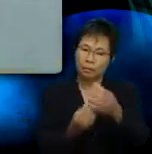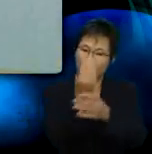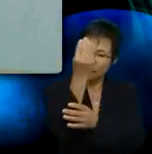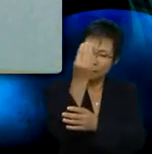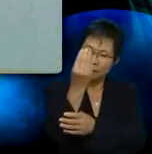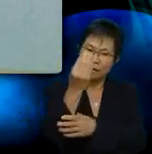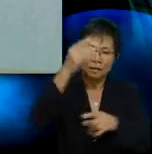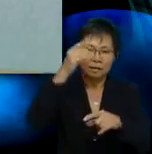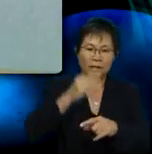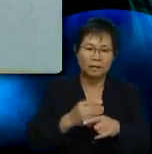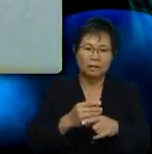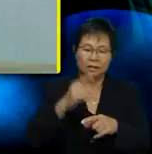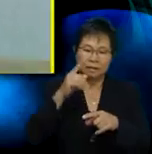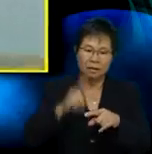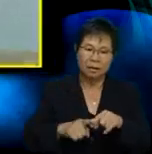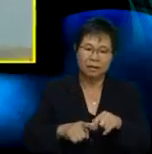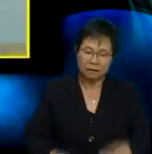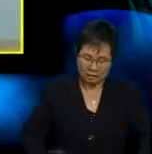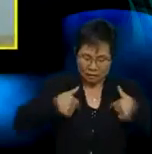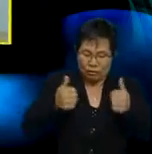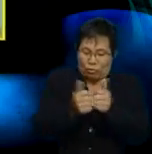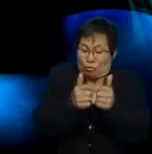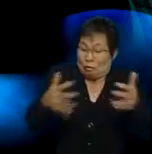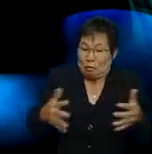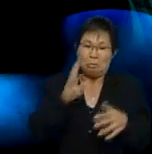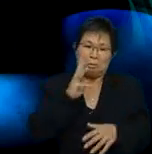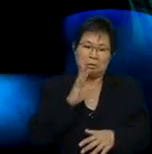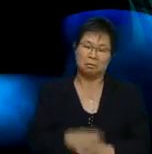Plants can't survive without water.